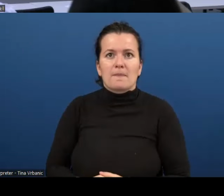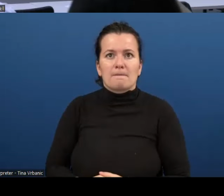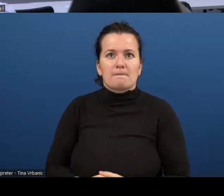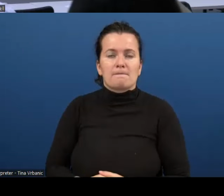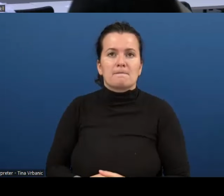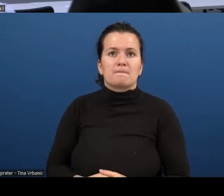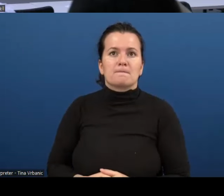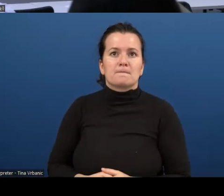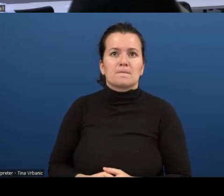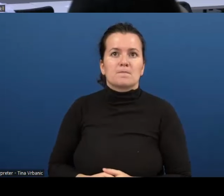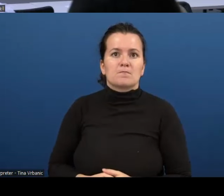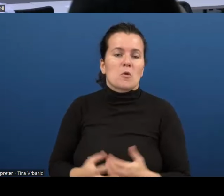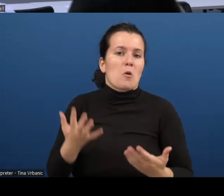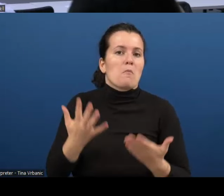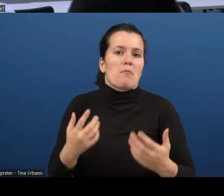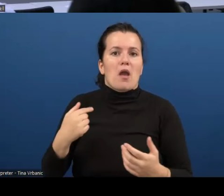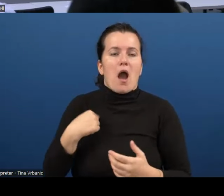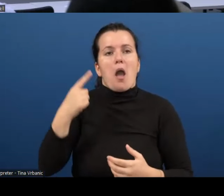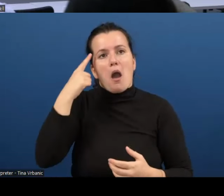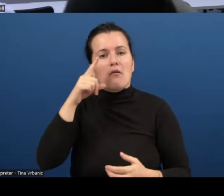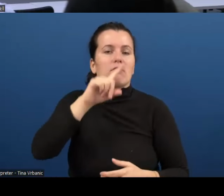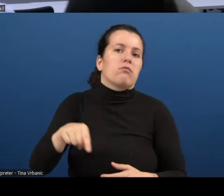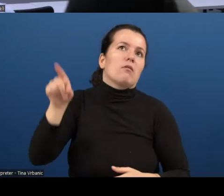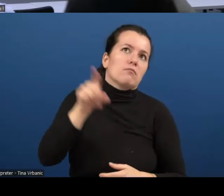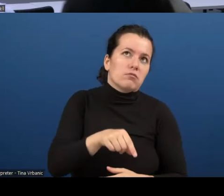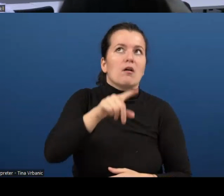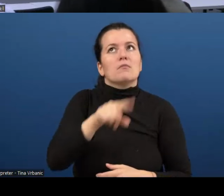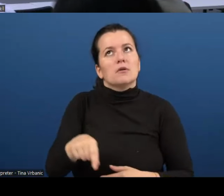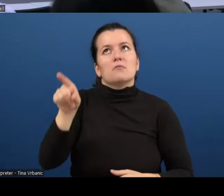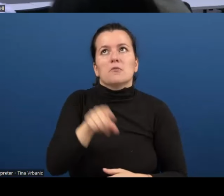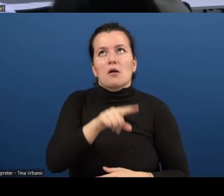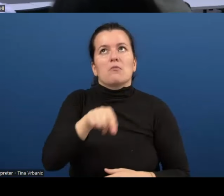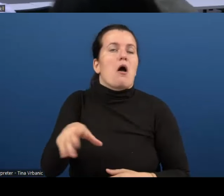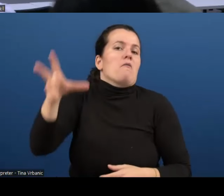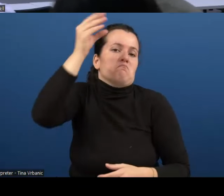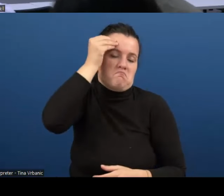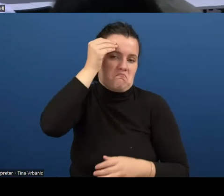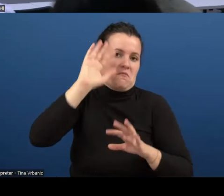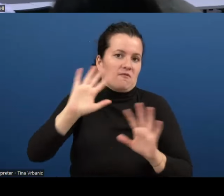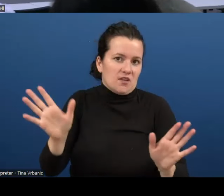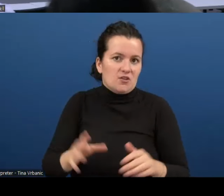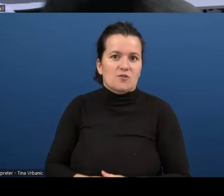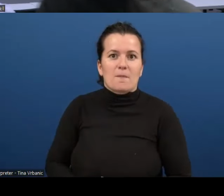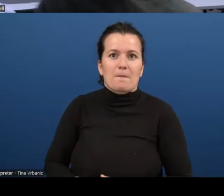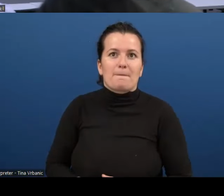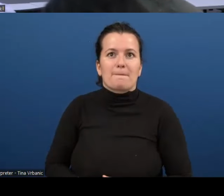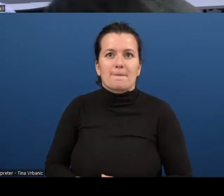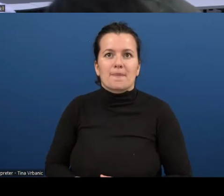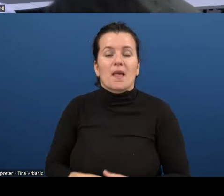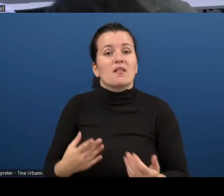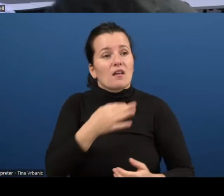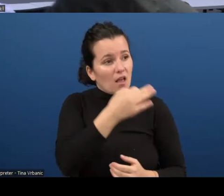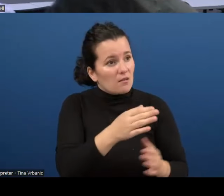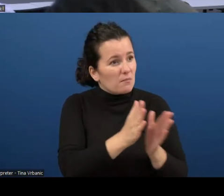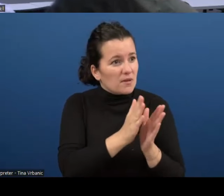will be able to learn that. And well, we also got feedback that they wanted to adjust the